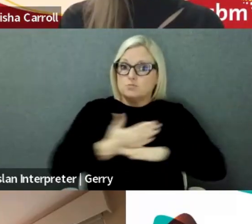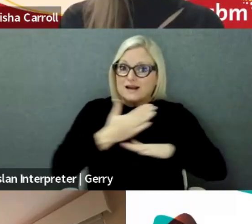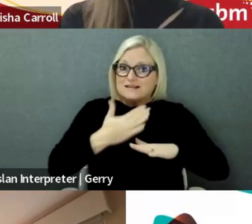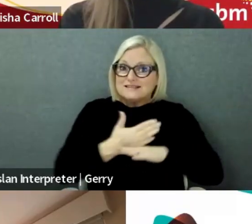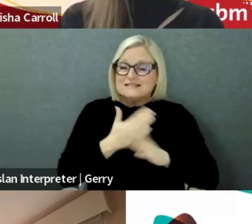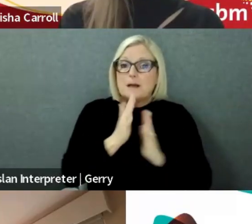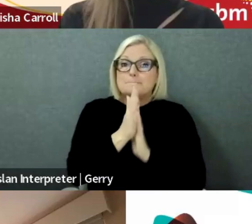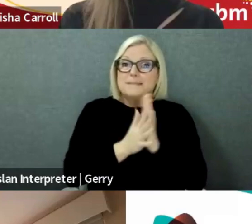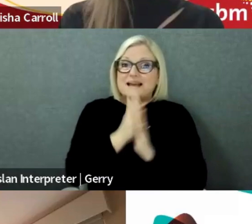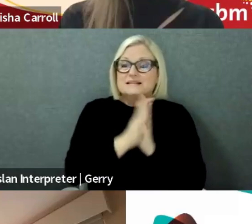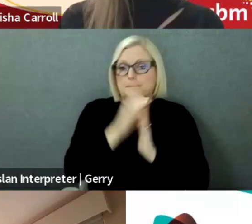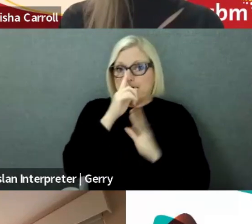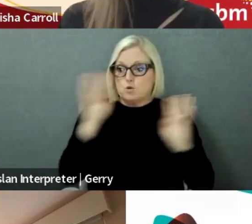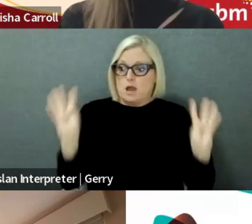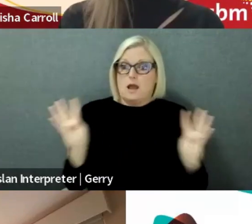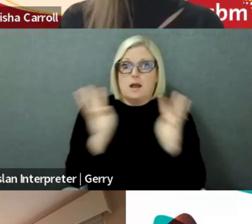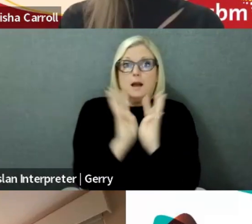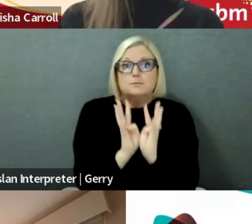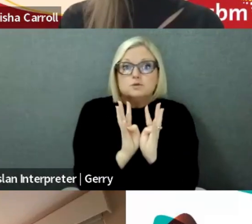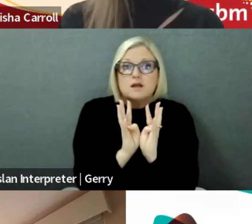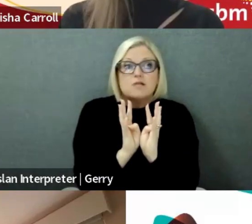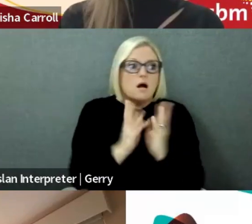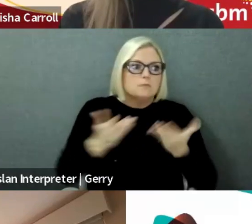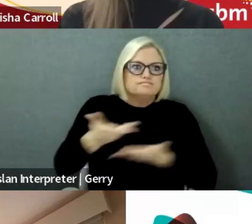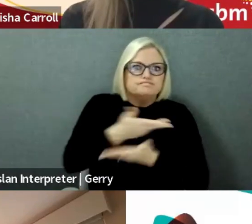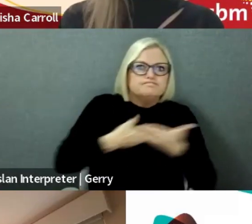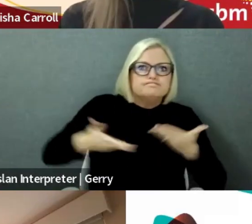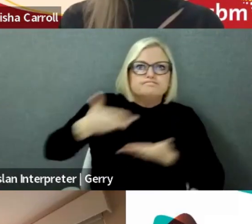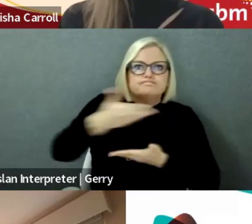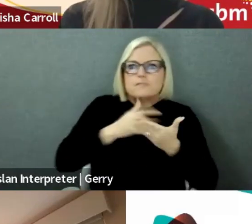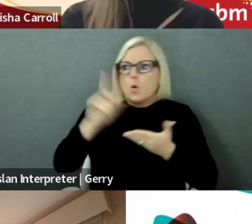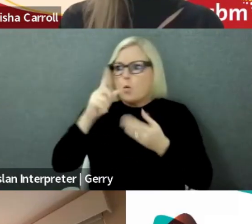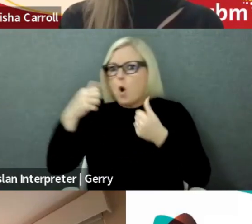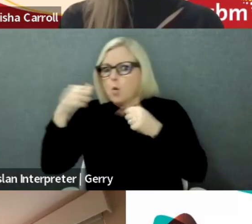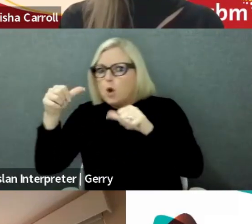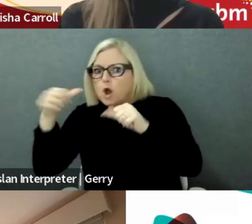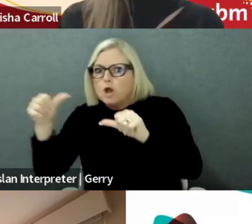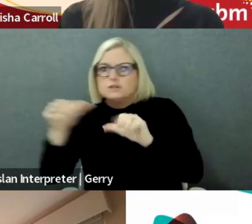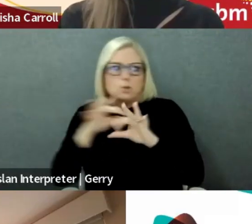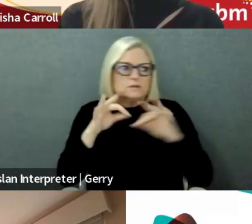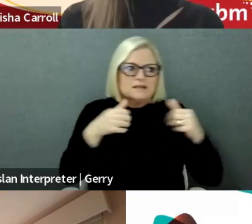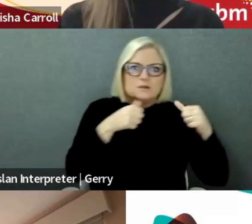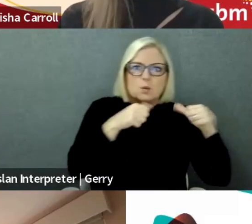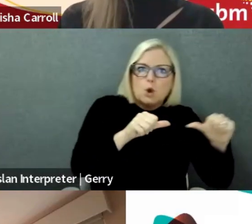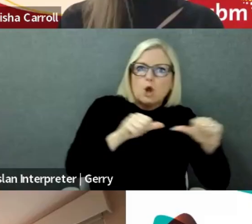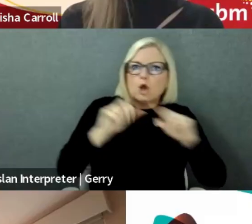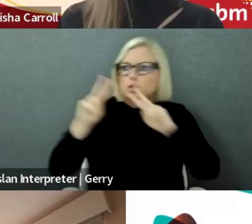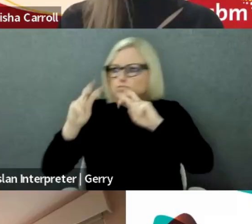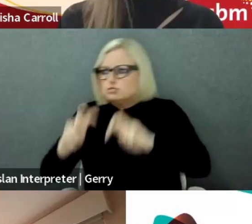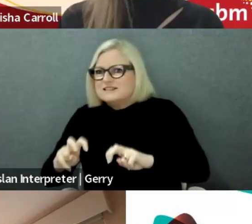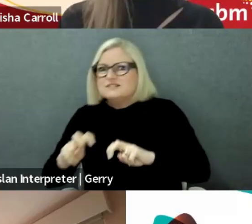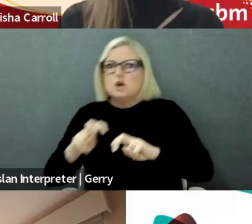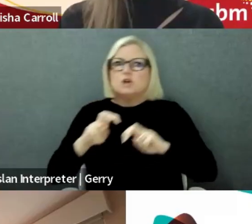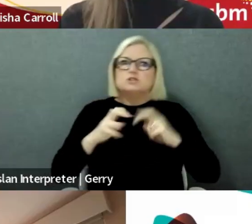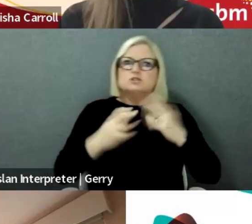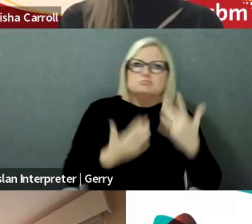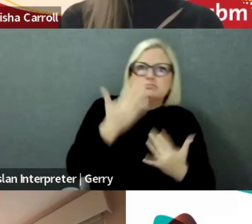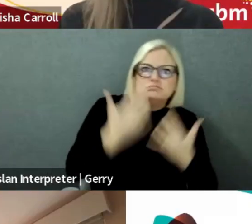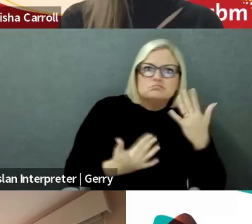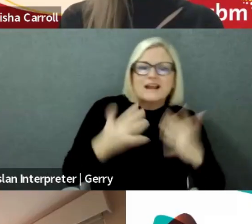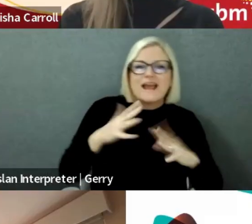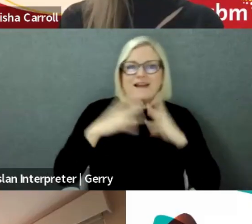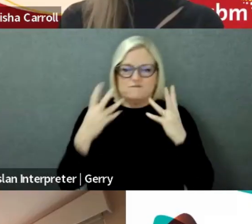and coordinate advocacy across the region. These efforts reflect the importance of locally led, culturally grounded, and sustainable